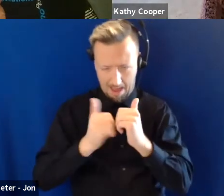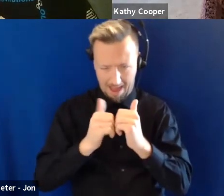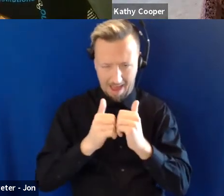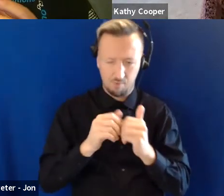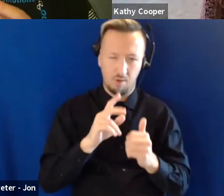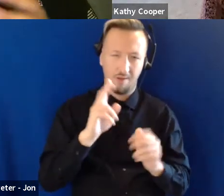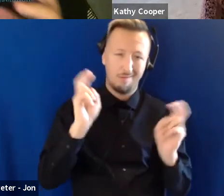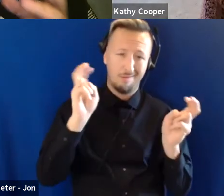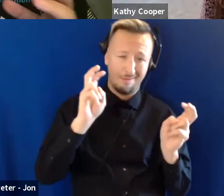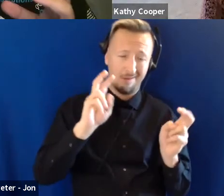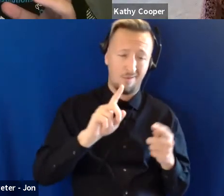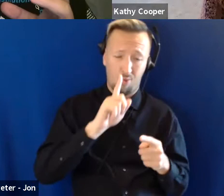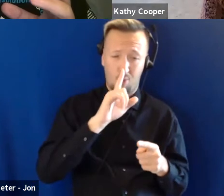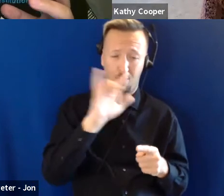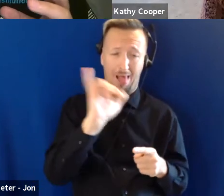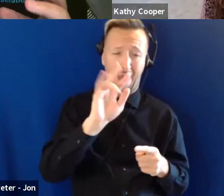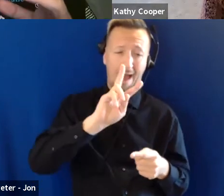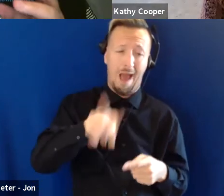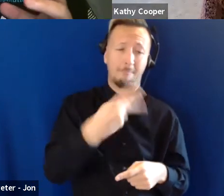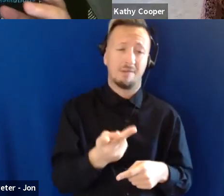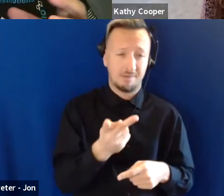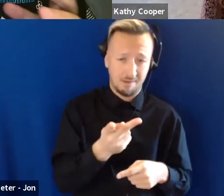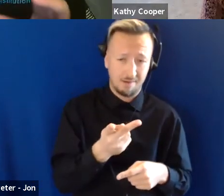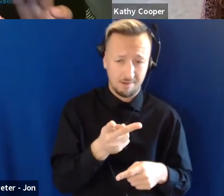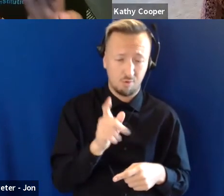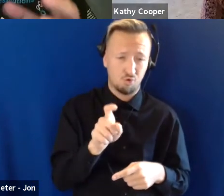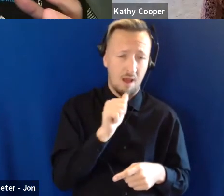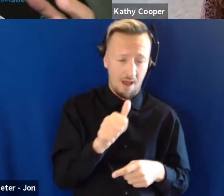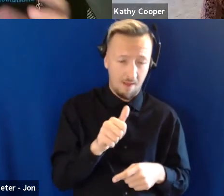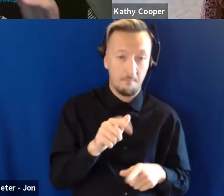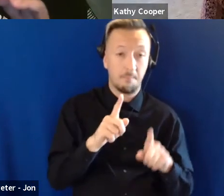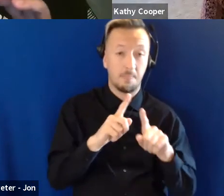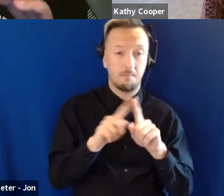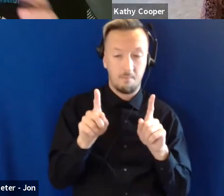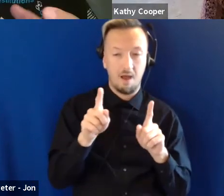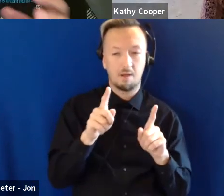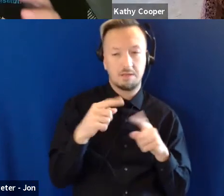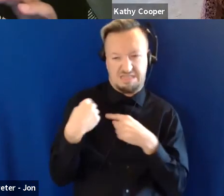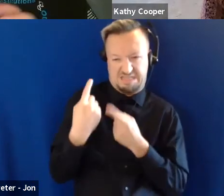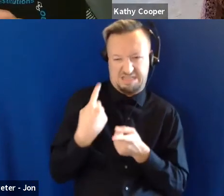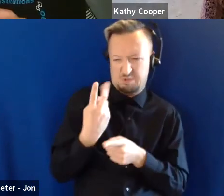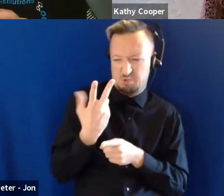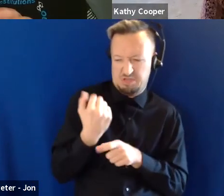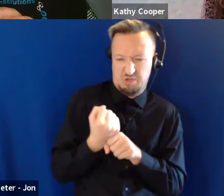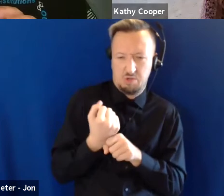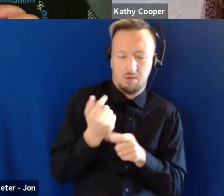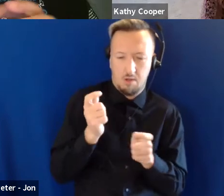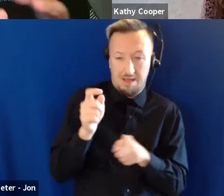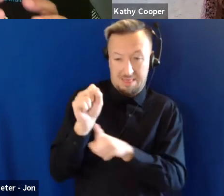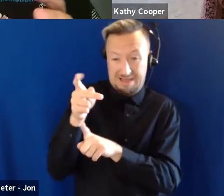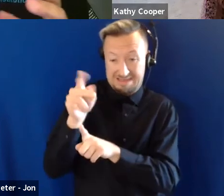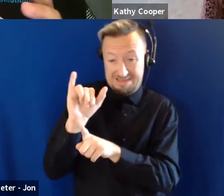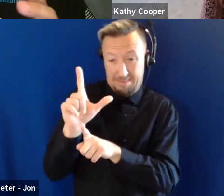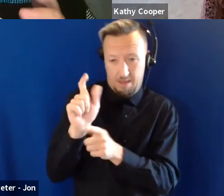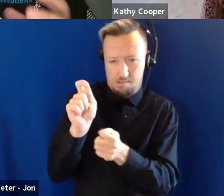And through the past few years, as we've changed sort of that process of the development of the spill,